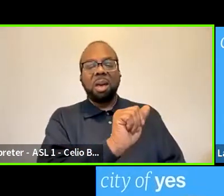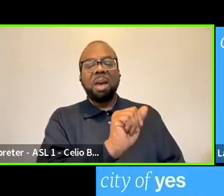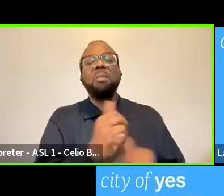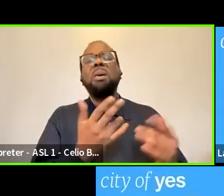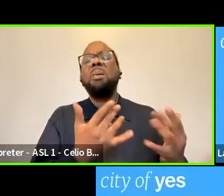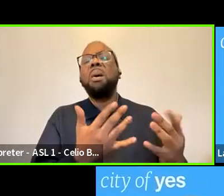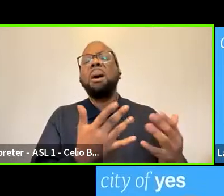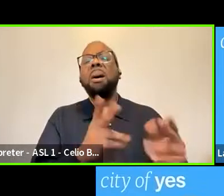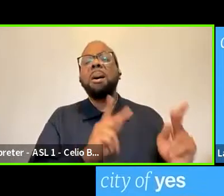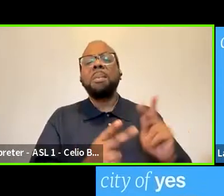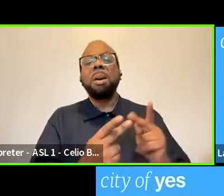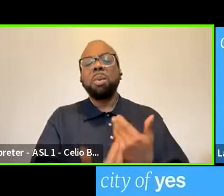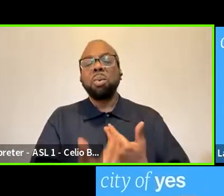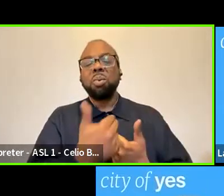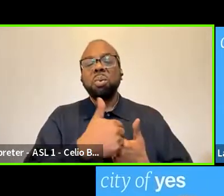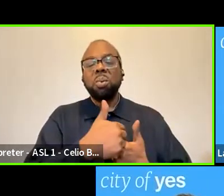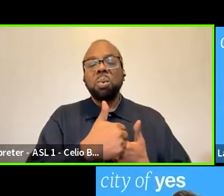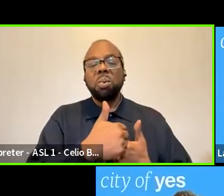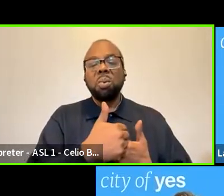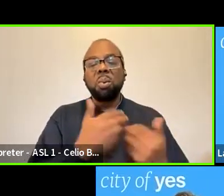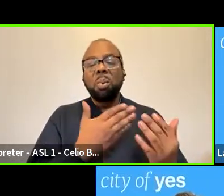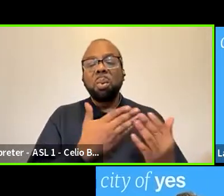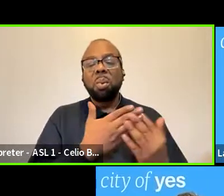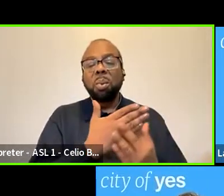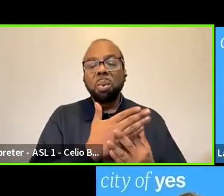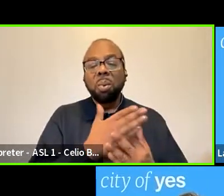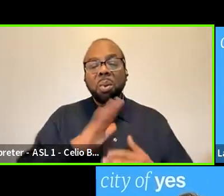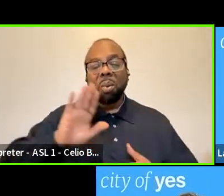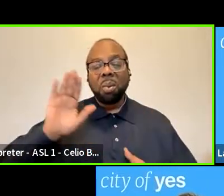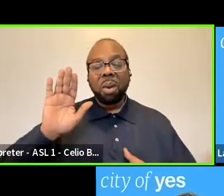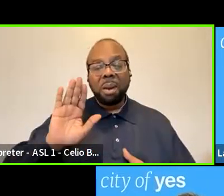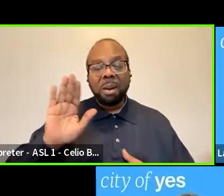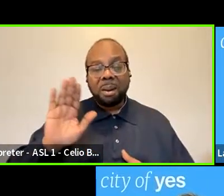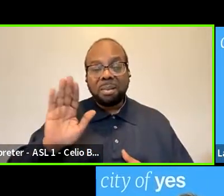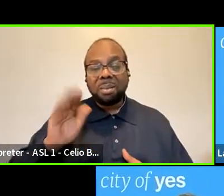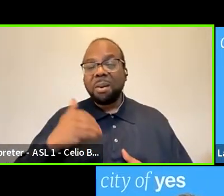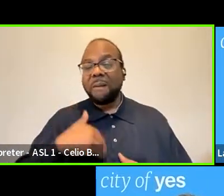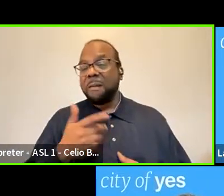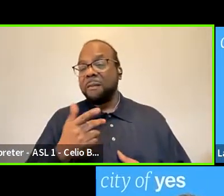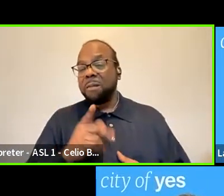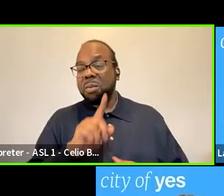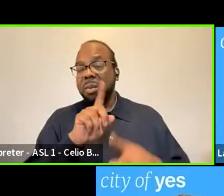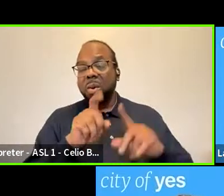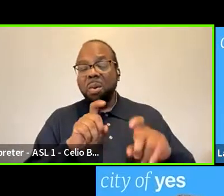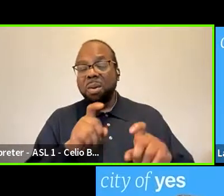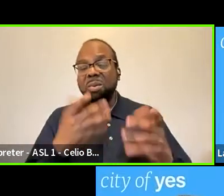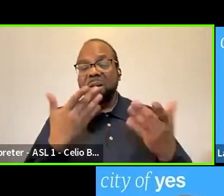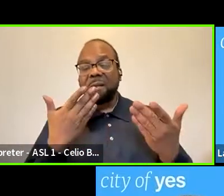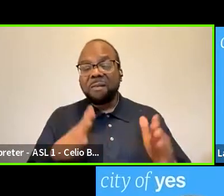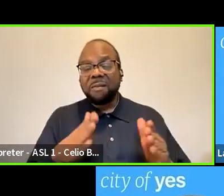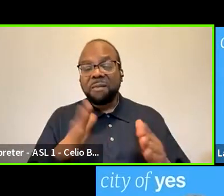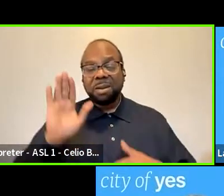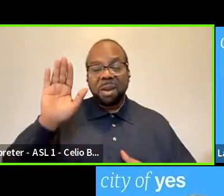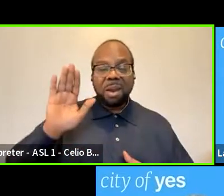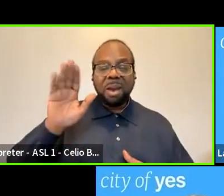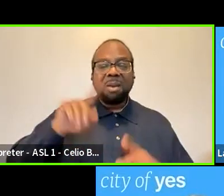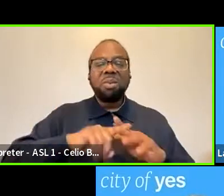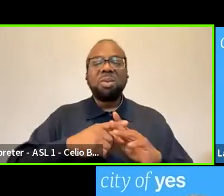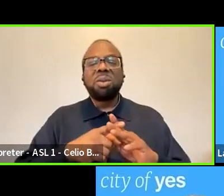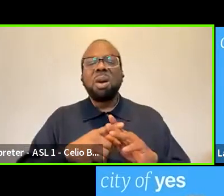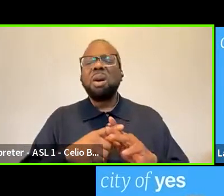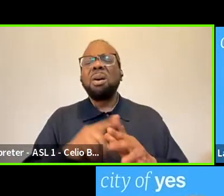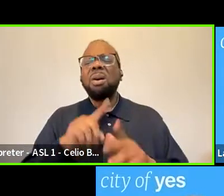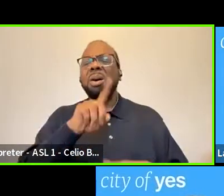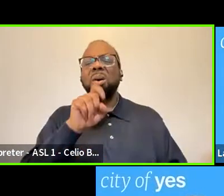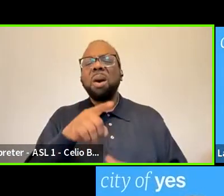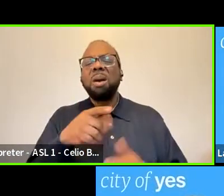people to join in through raising their hands. We look like we have a couple people who have already raised their hand, but let's start with some questions that we've